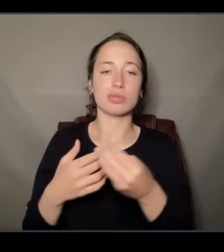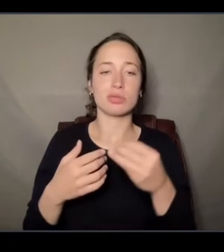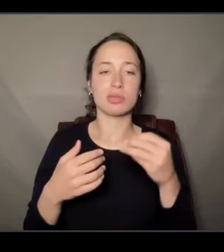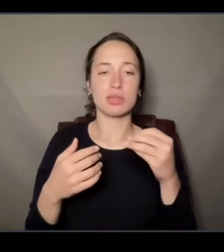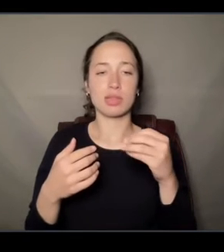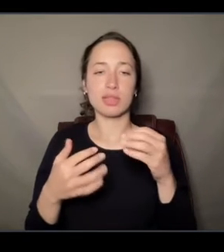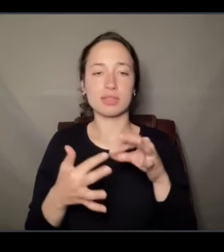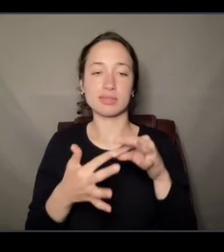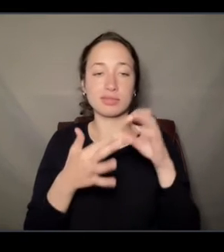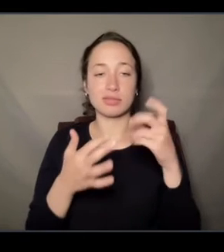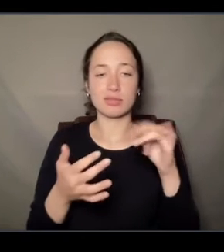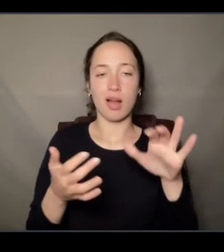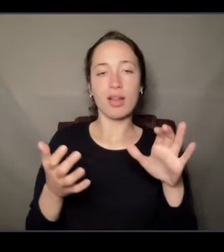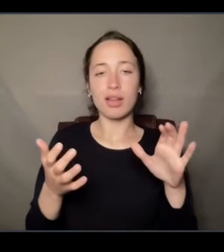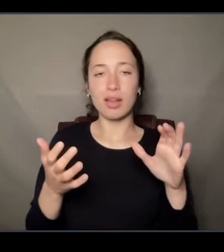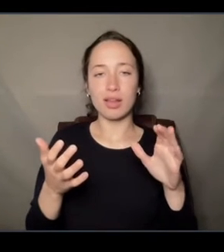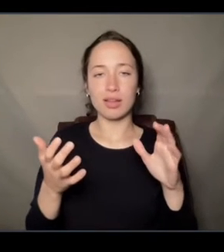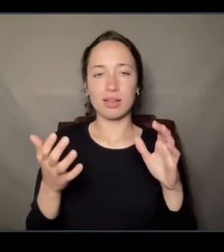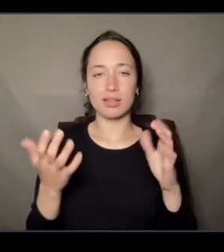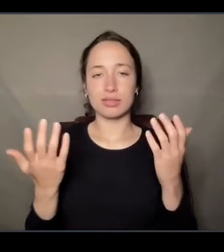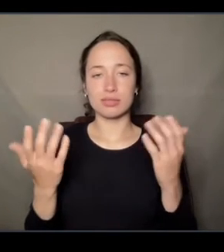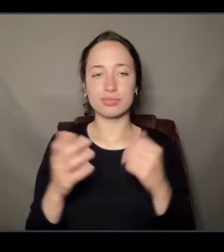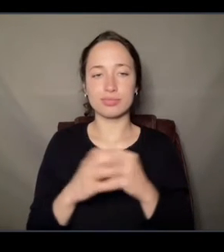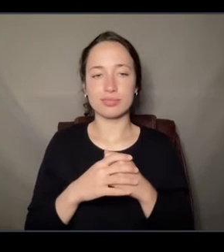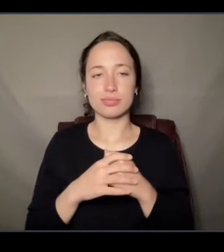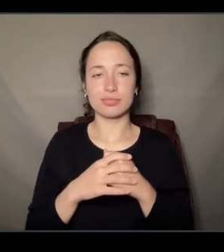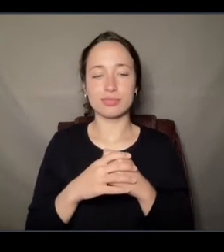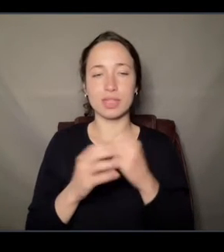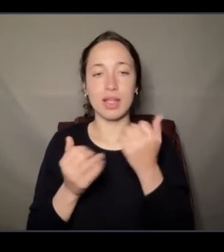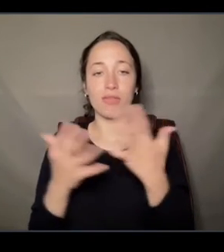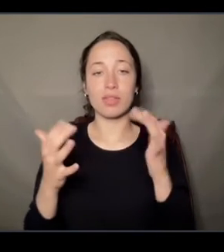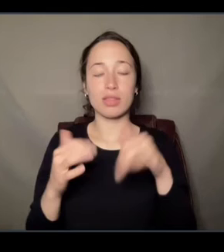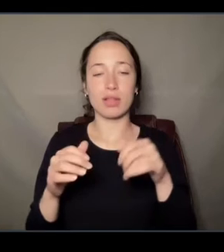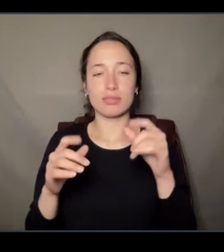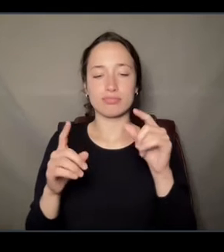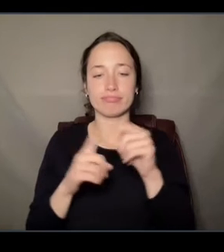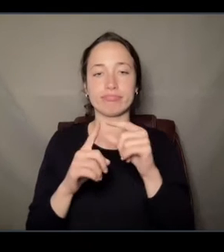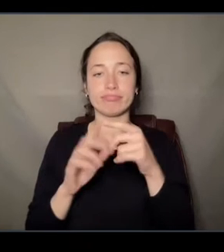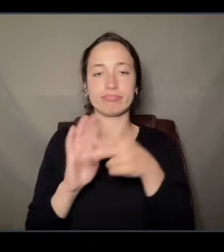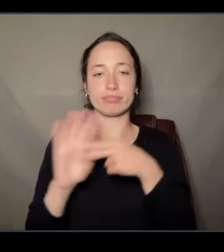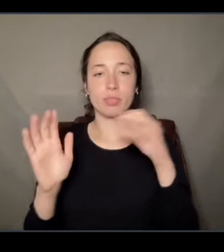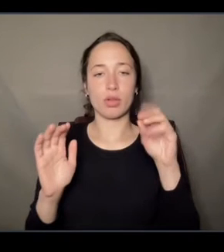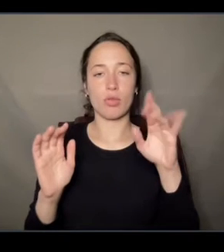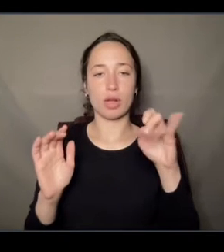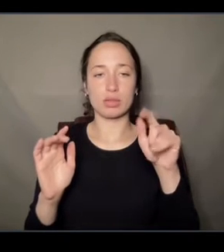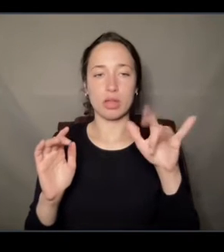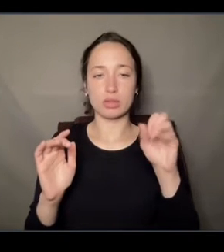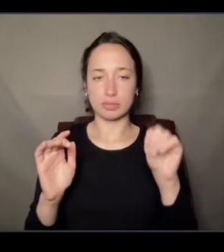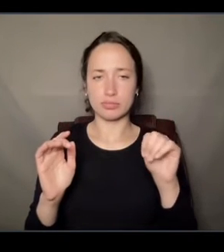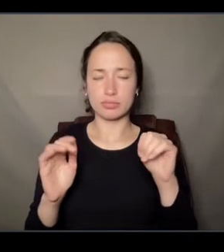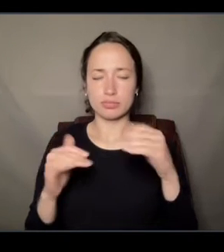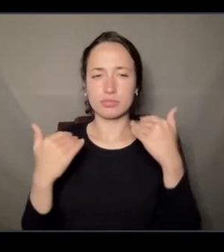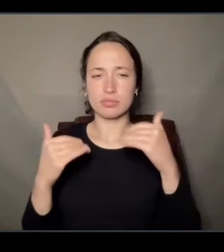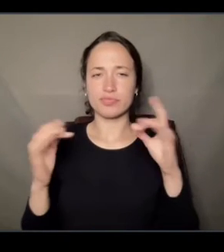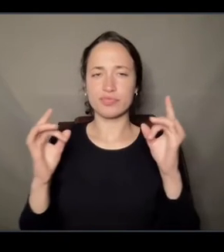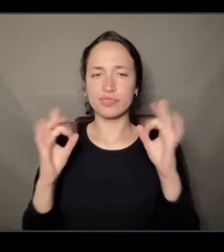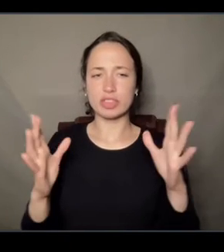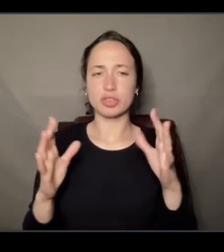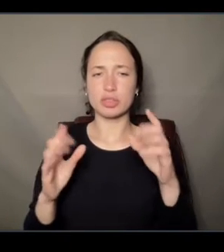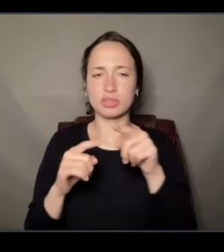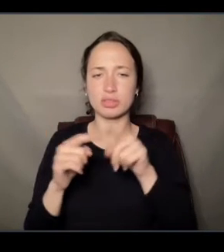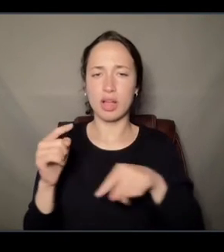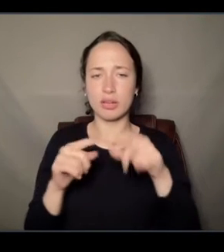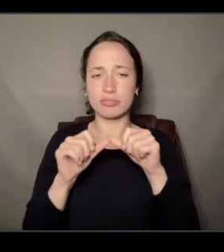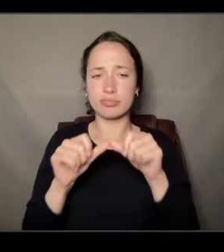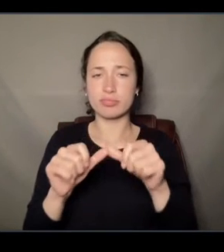the outsider, the exotic, everything that entails the word Orientalism. The vicious